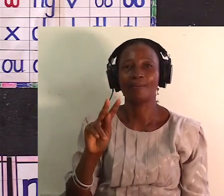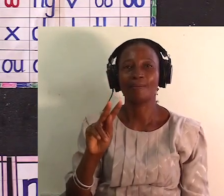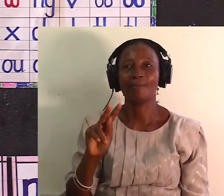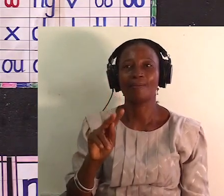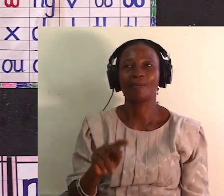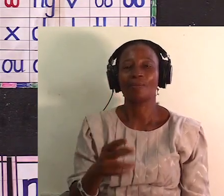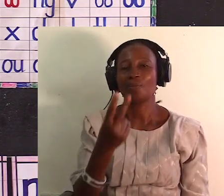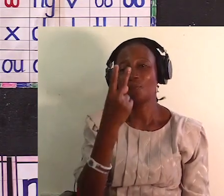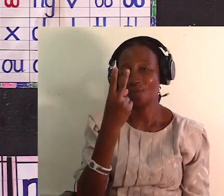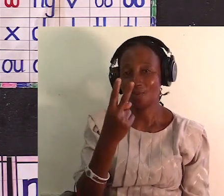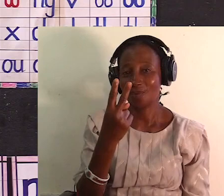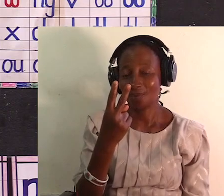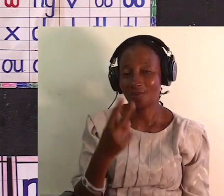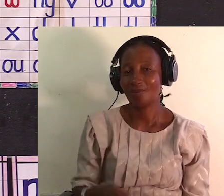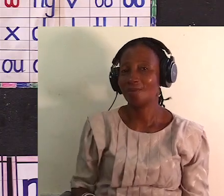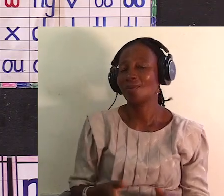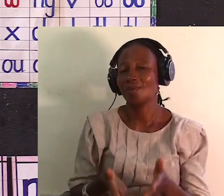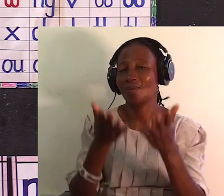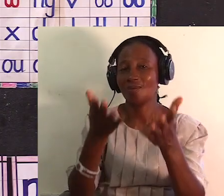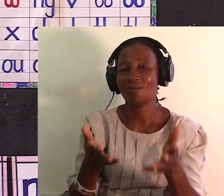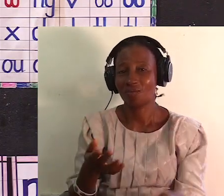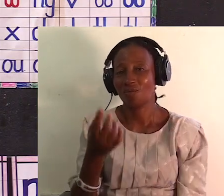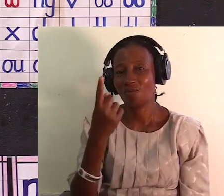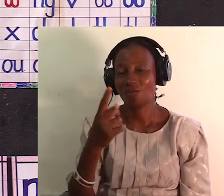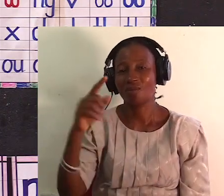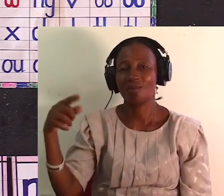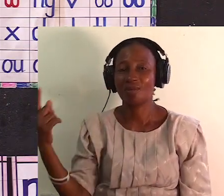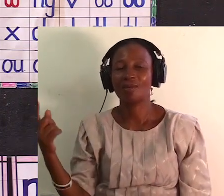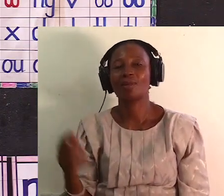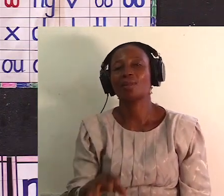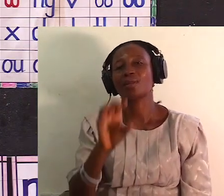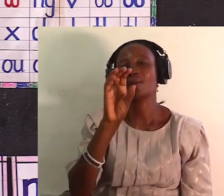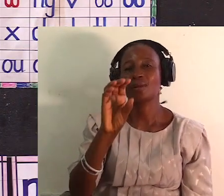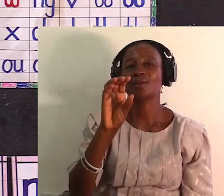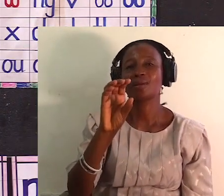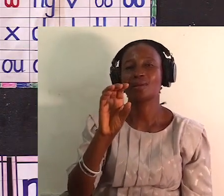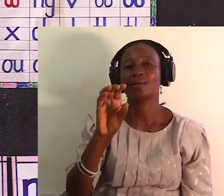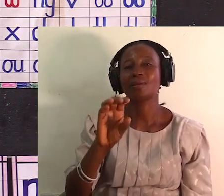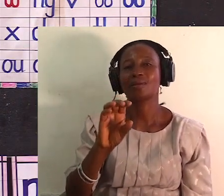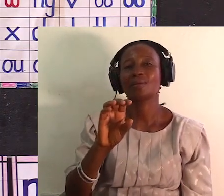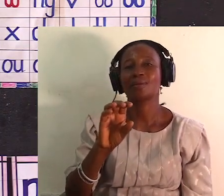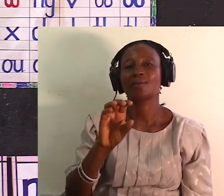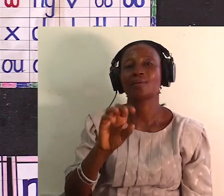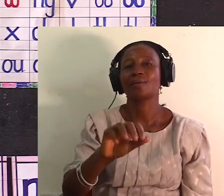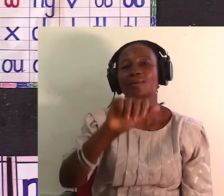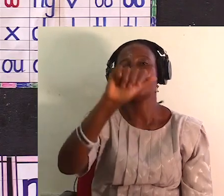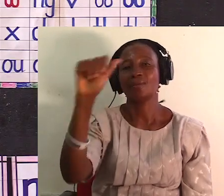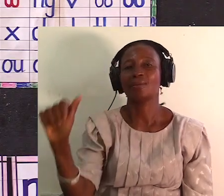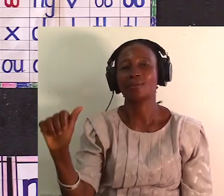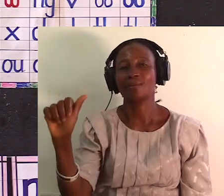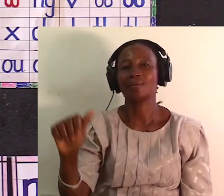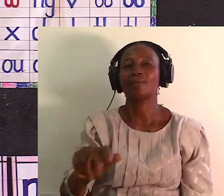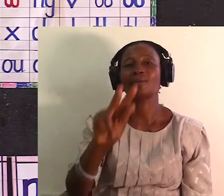are all giving one sound. That is the C and then the K. They all have the k